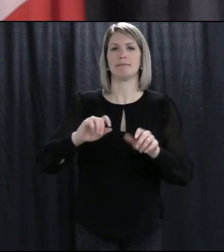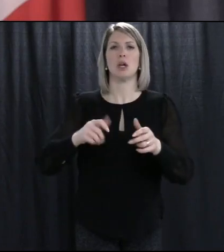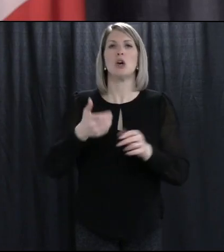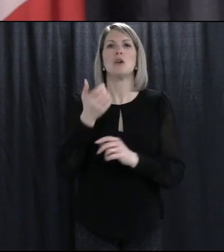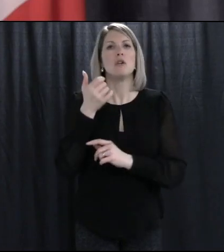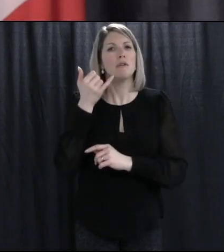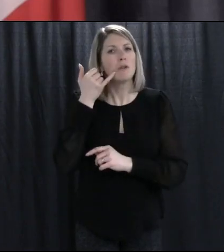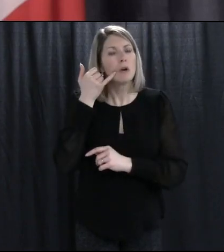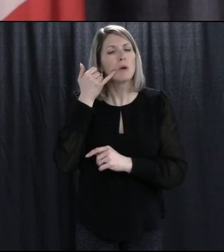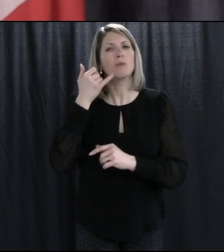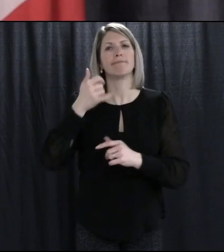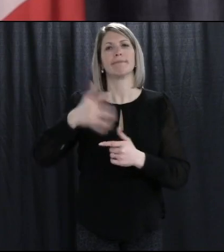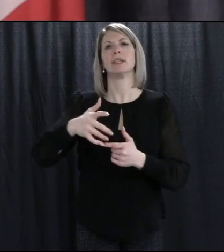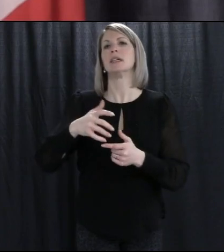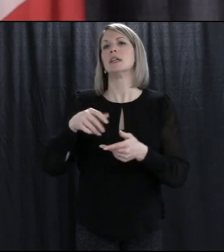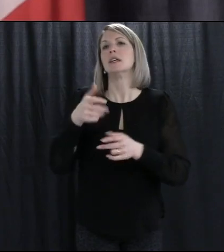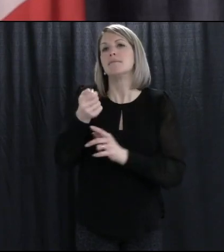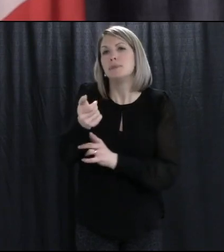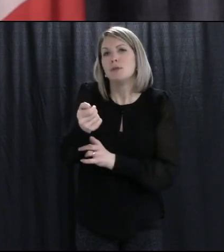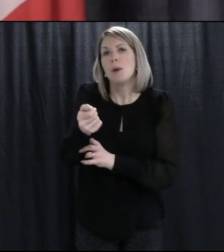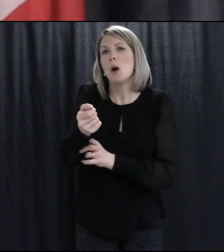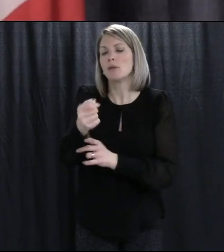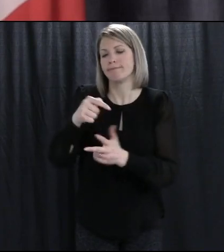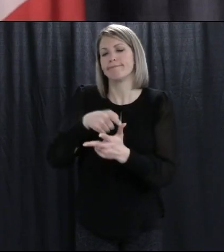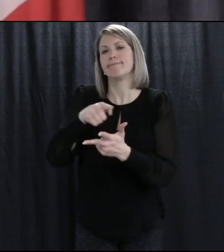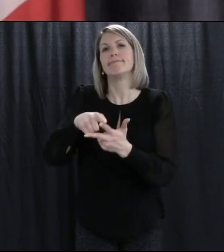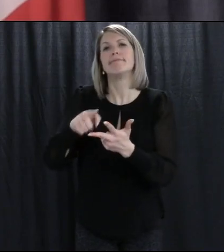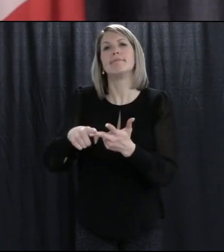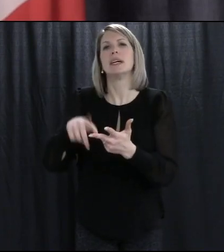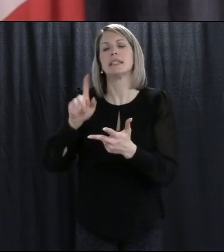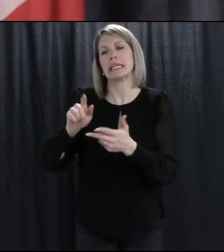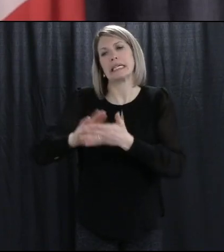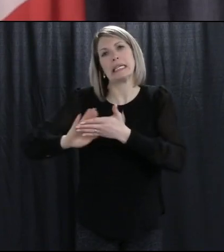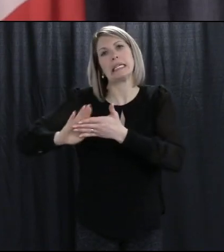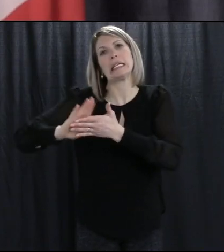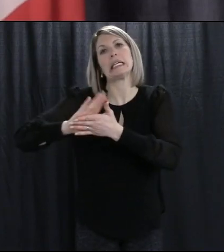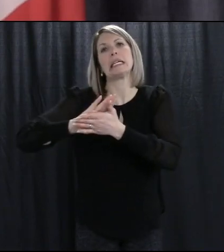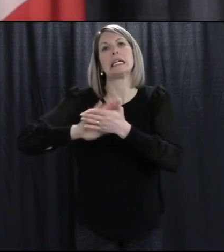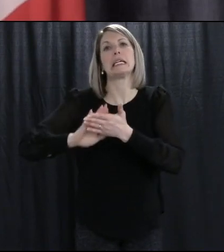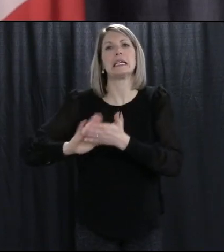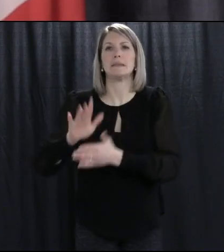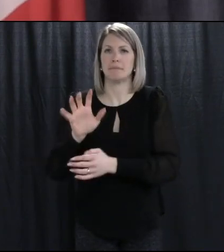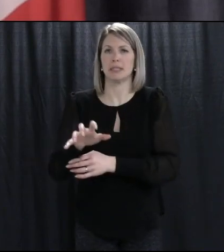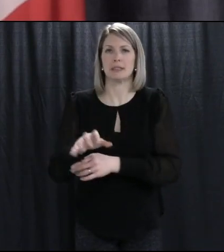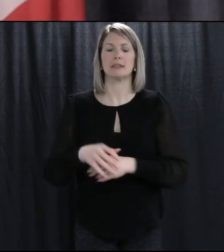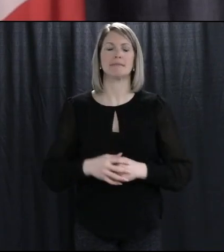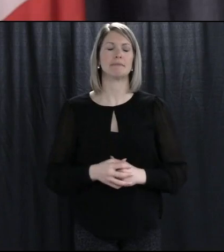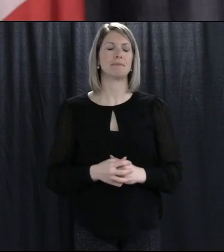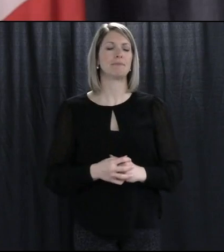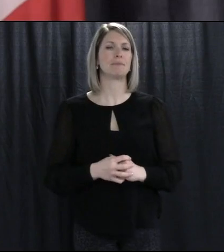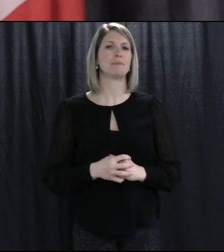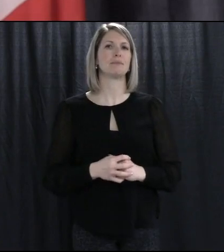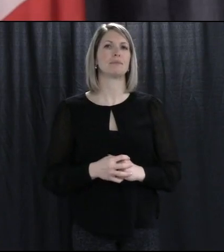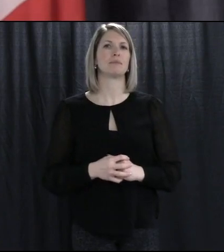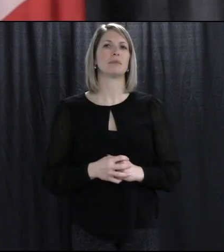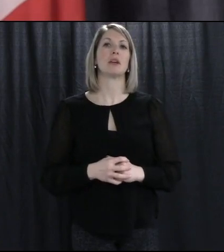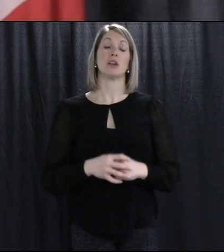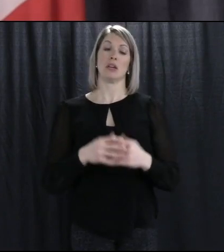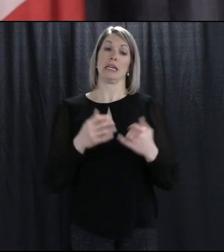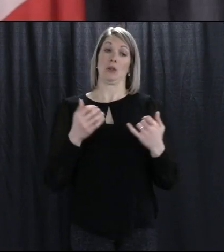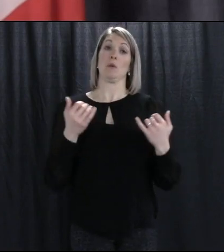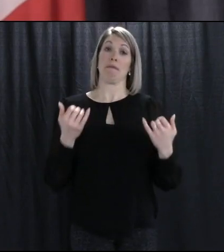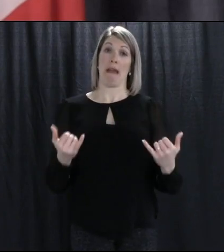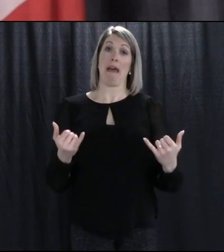and phones. I appreciate that there may be increased anxiety with the declaration of a public health